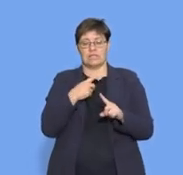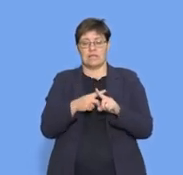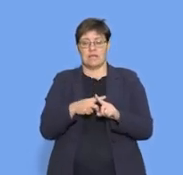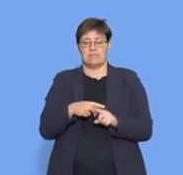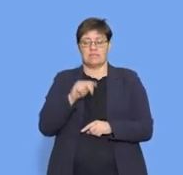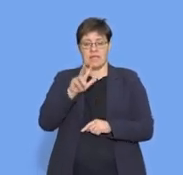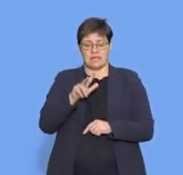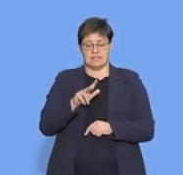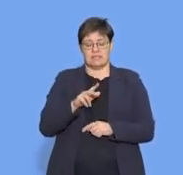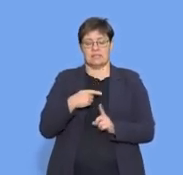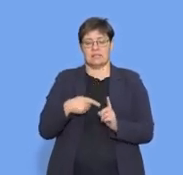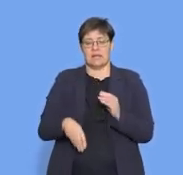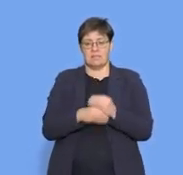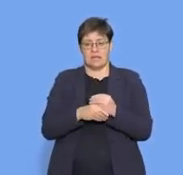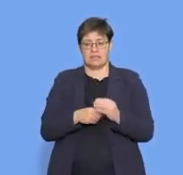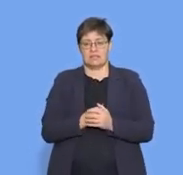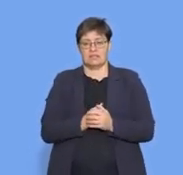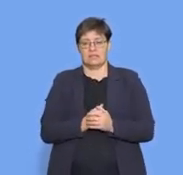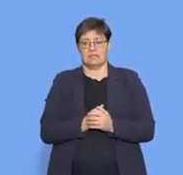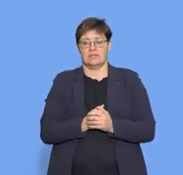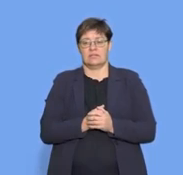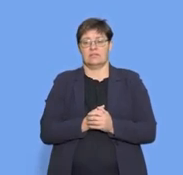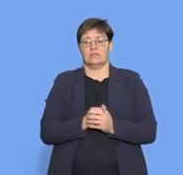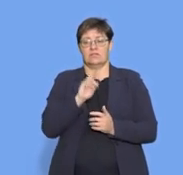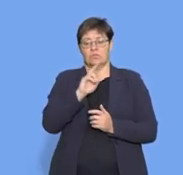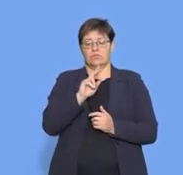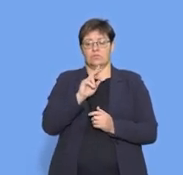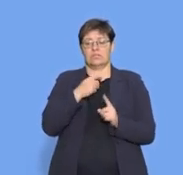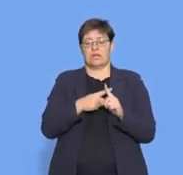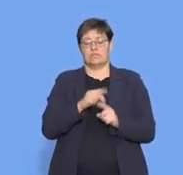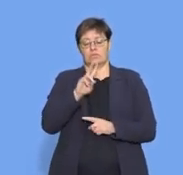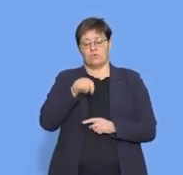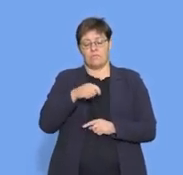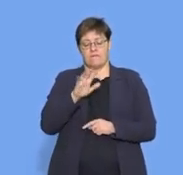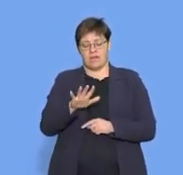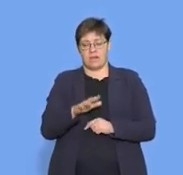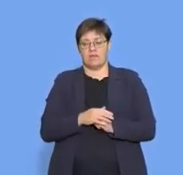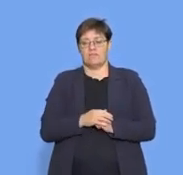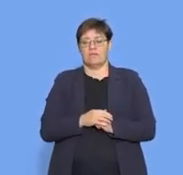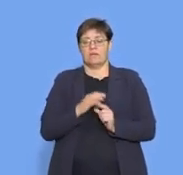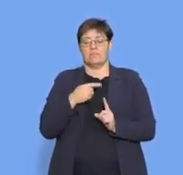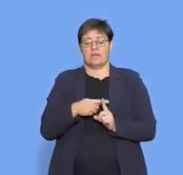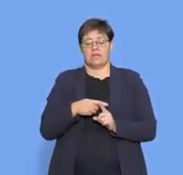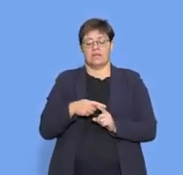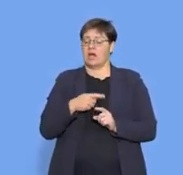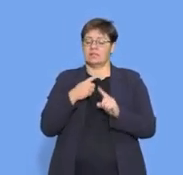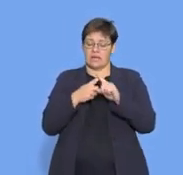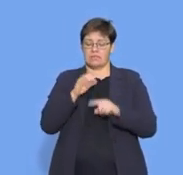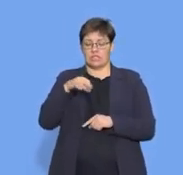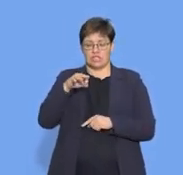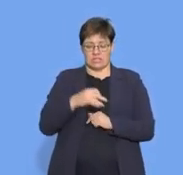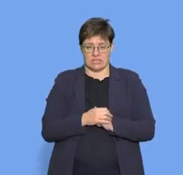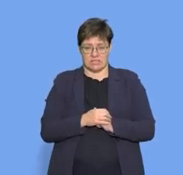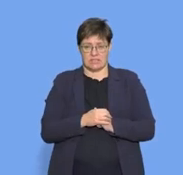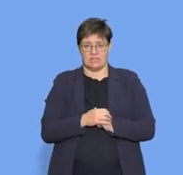times 13 times 8 plus 2 times